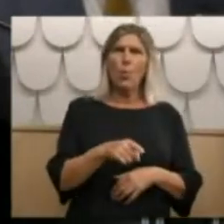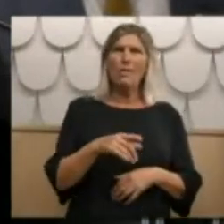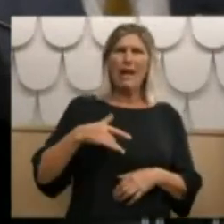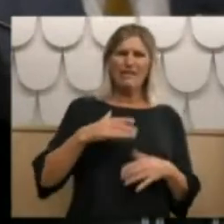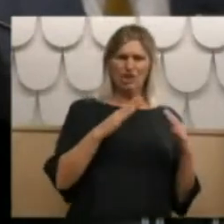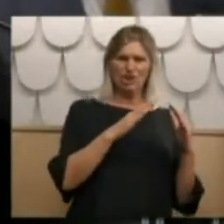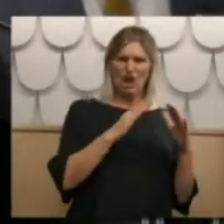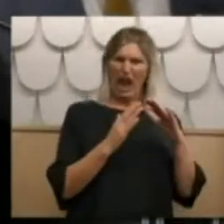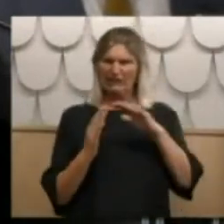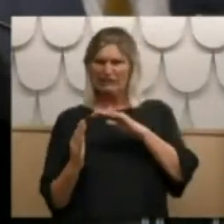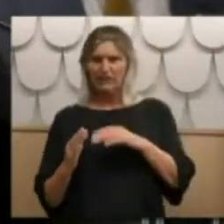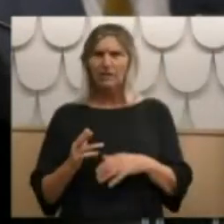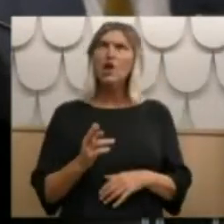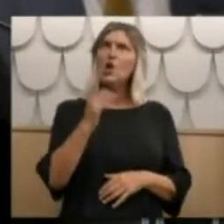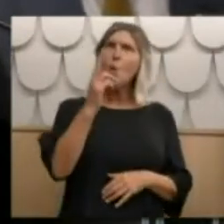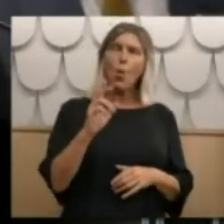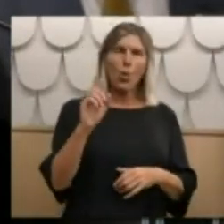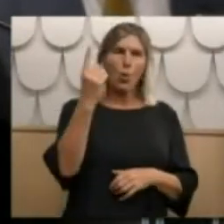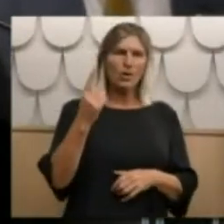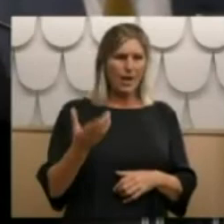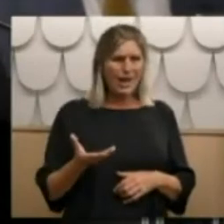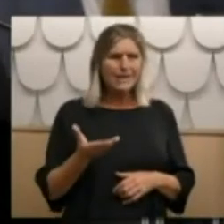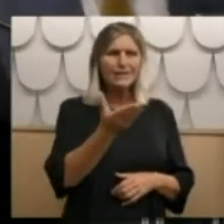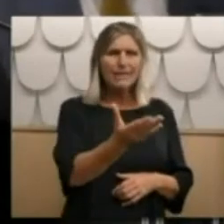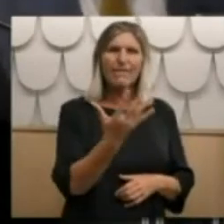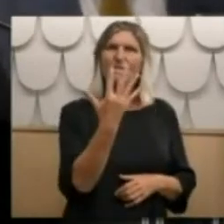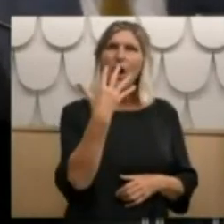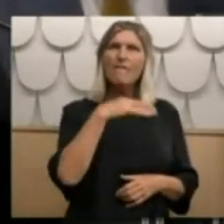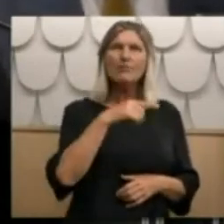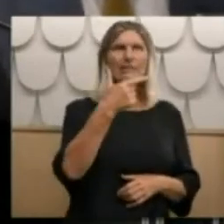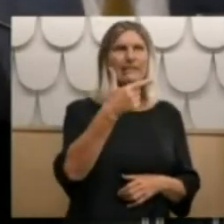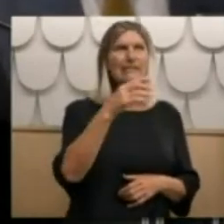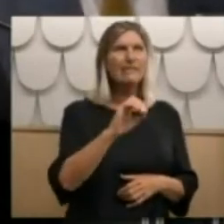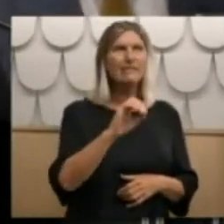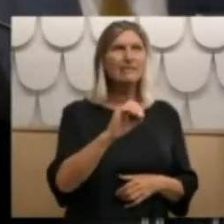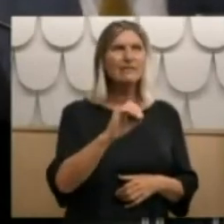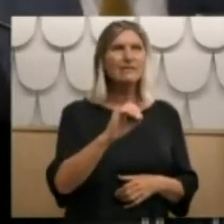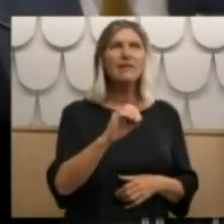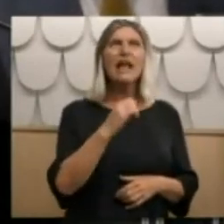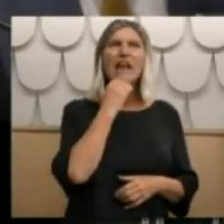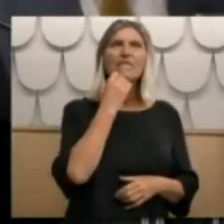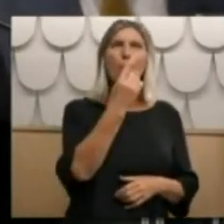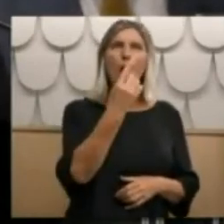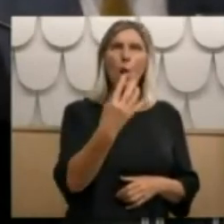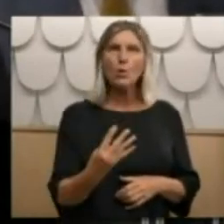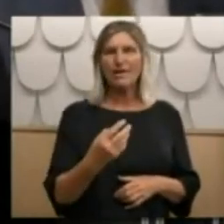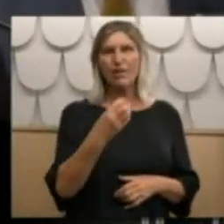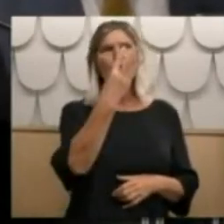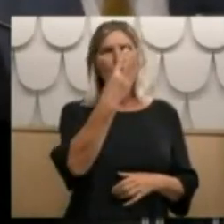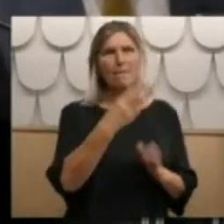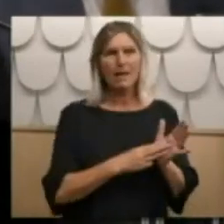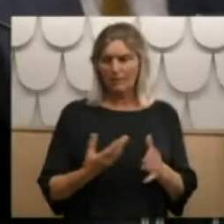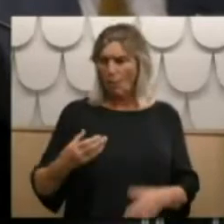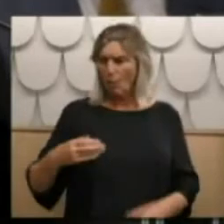shacks north of Auckland, he gets 570 a quarter as